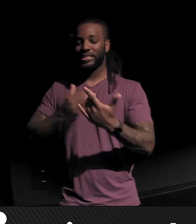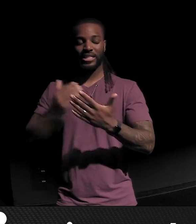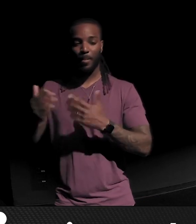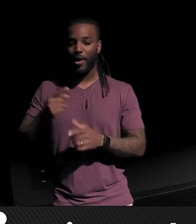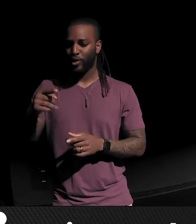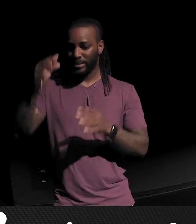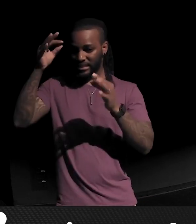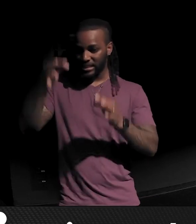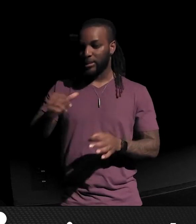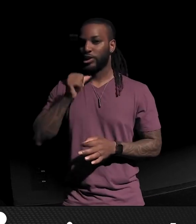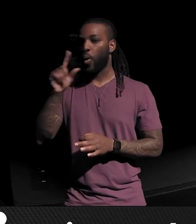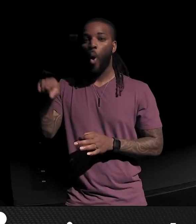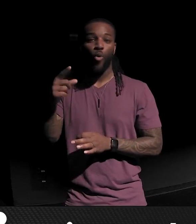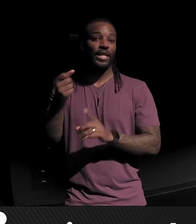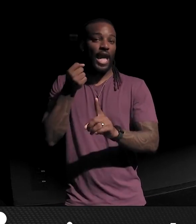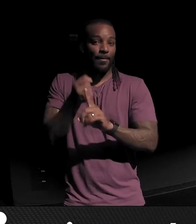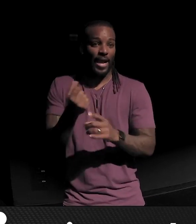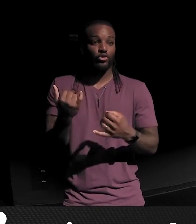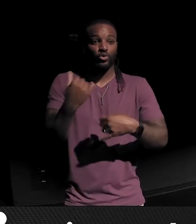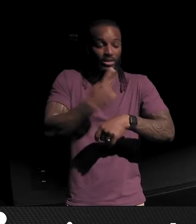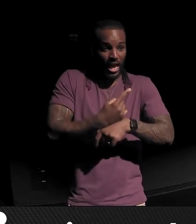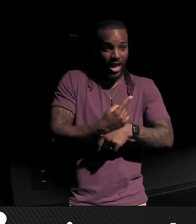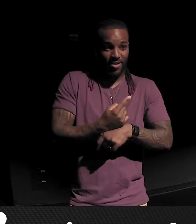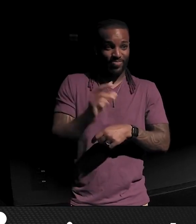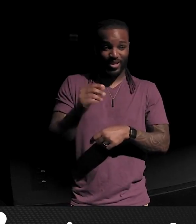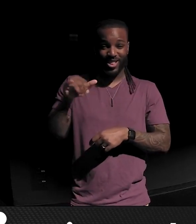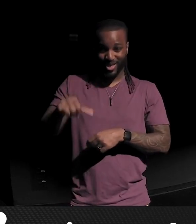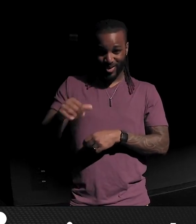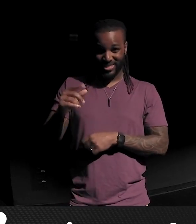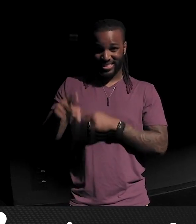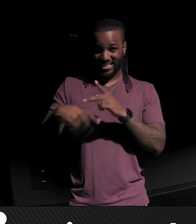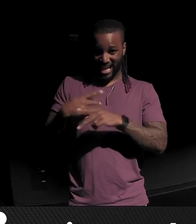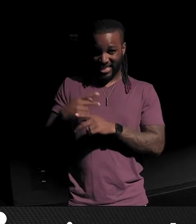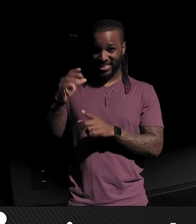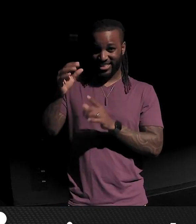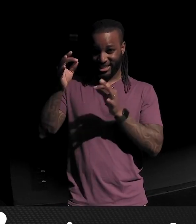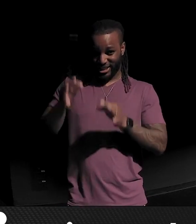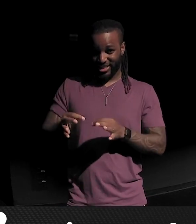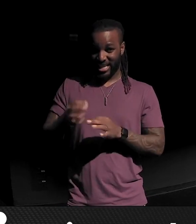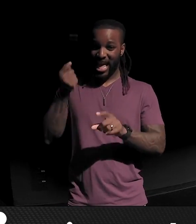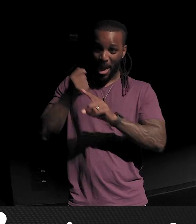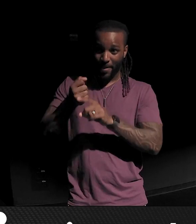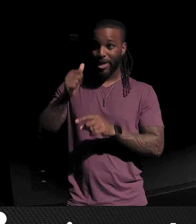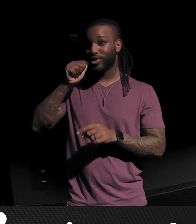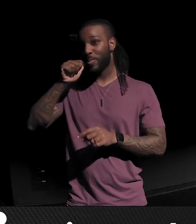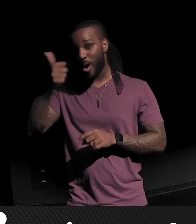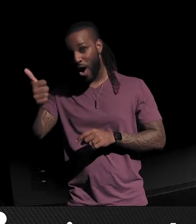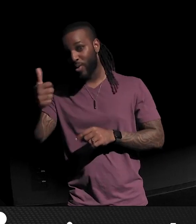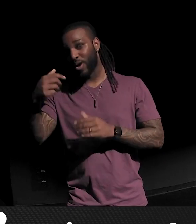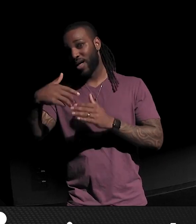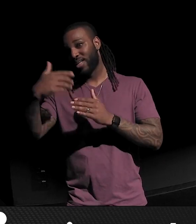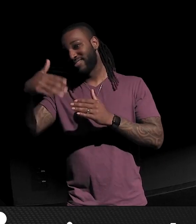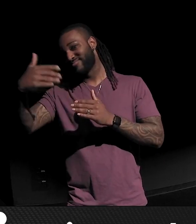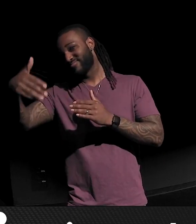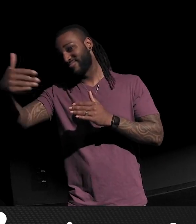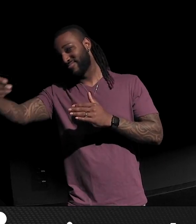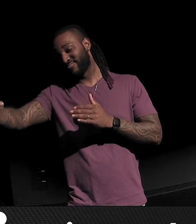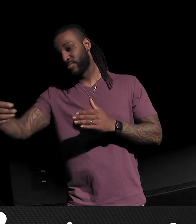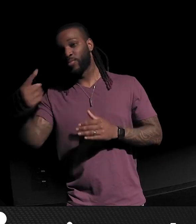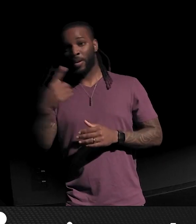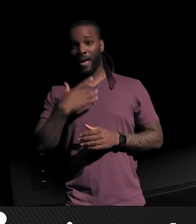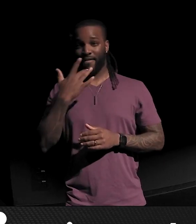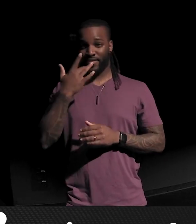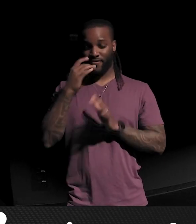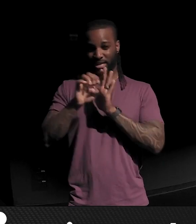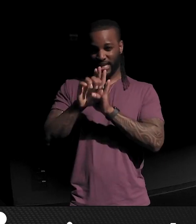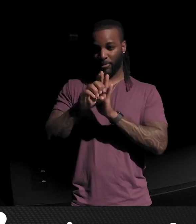impact today and us. Those kind of decisions impact tomorrow and them. One of my favorite examples of someone